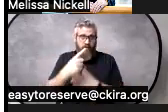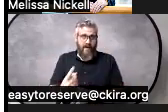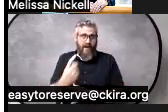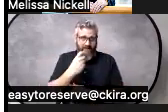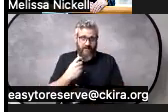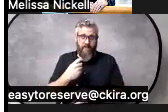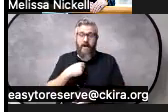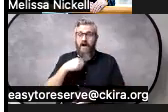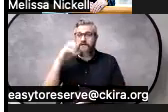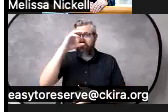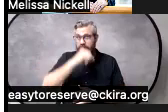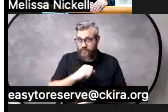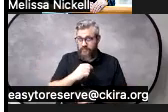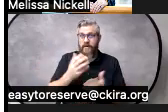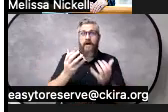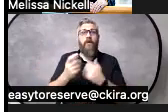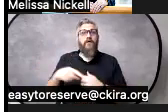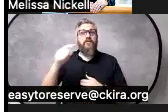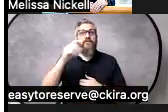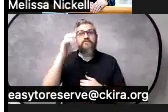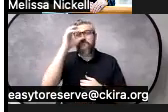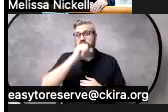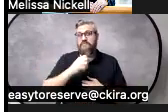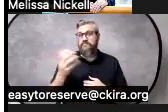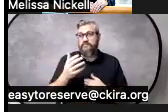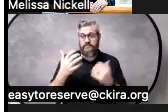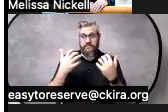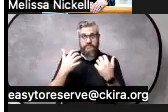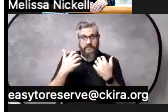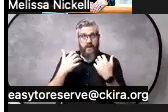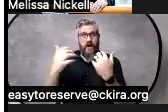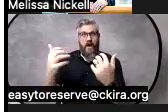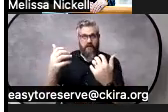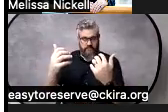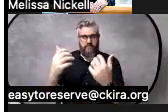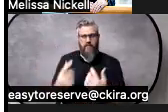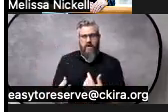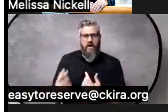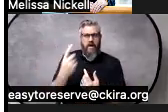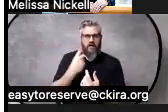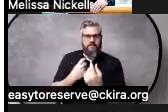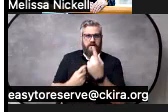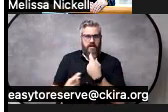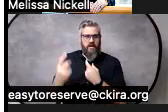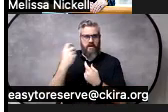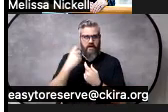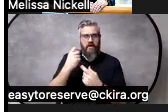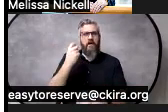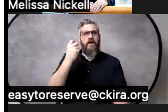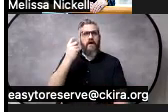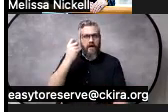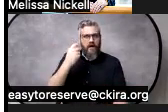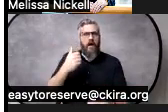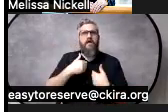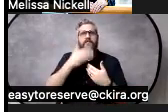will assume and what I want you all to assume is that the audience is going to ask you questions within good faith.